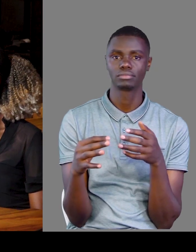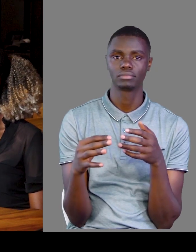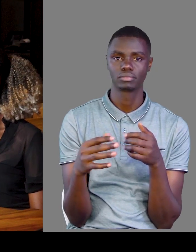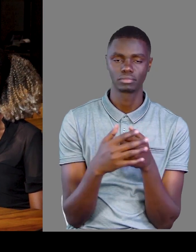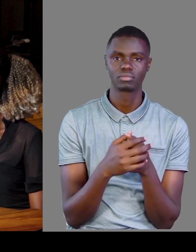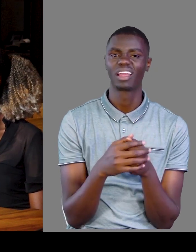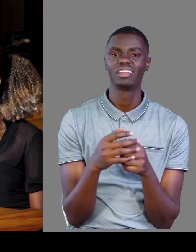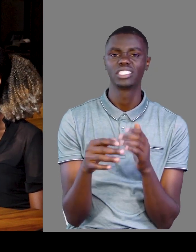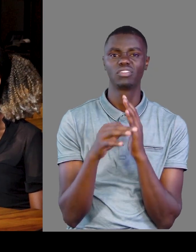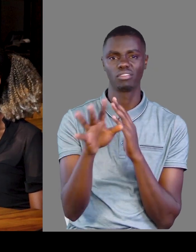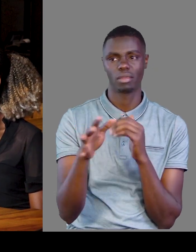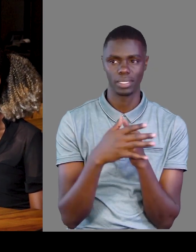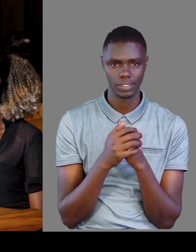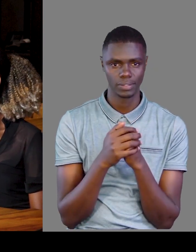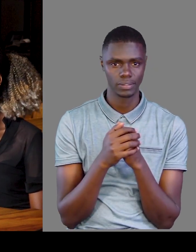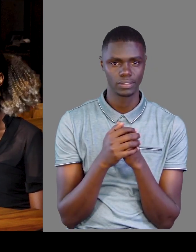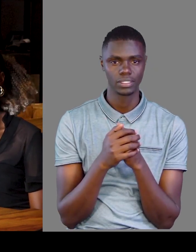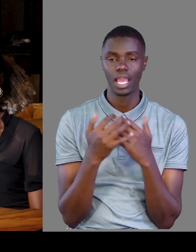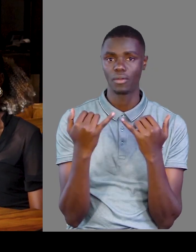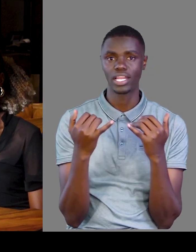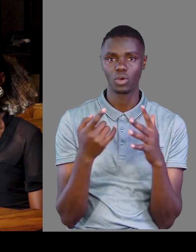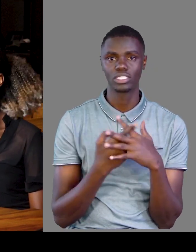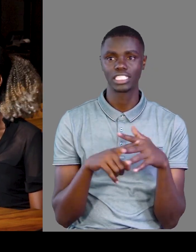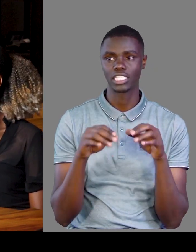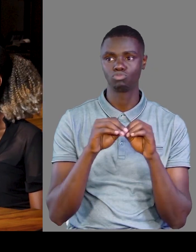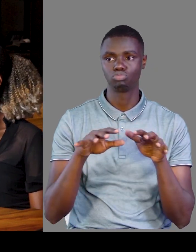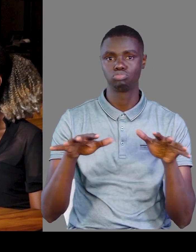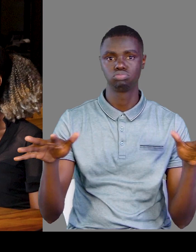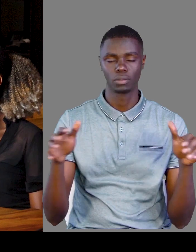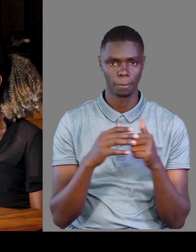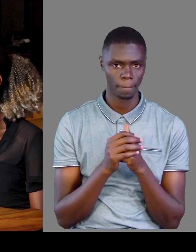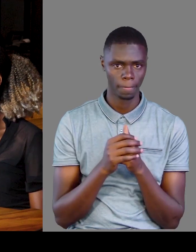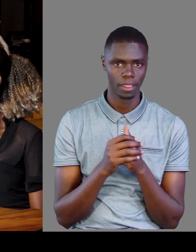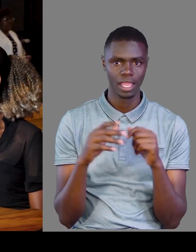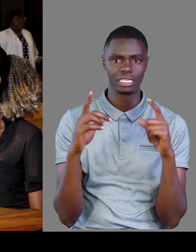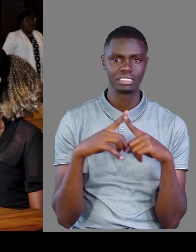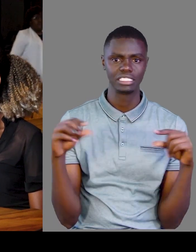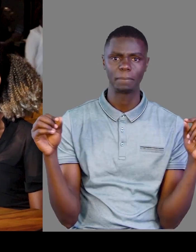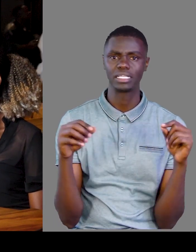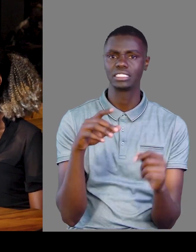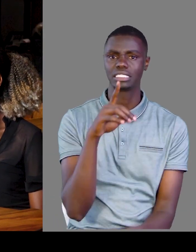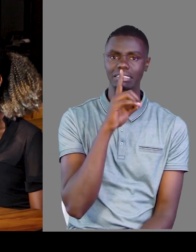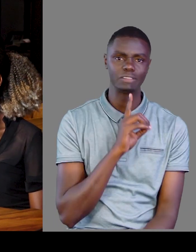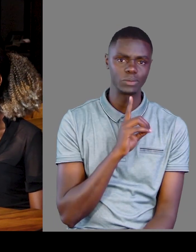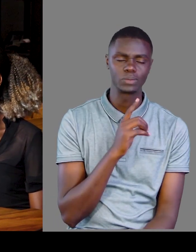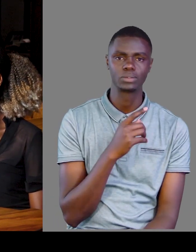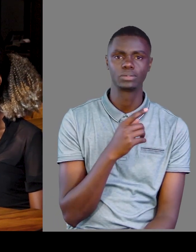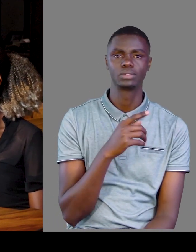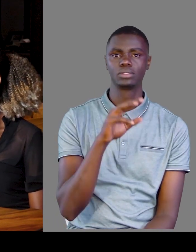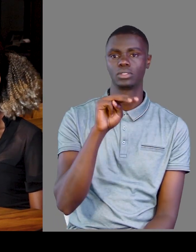hot soup noodle, which is very popular. Now I think it's trending, starts trending. Also this Japanese tea,